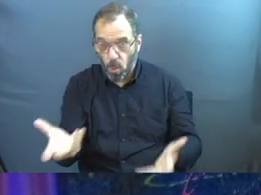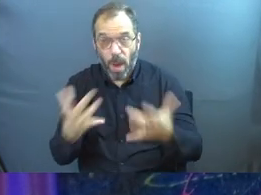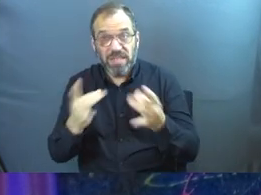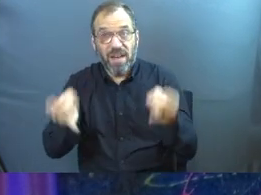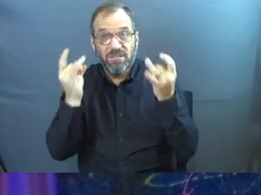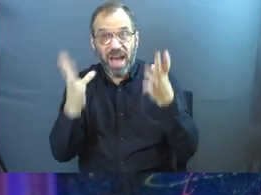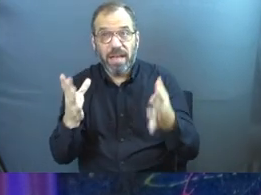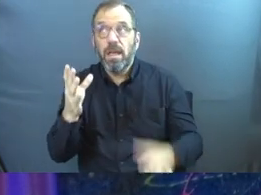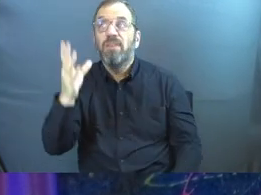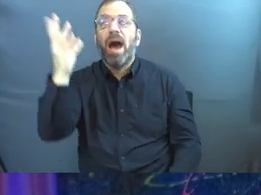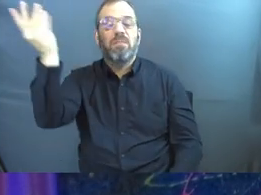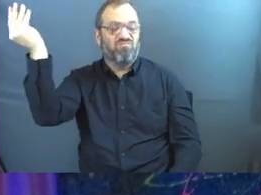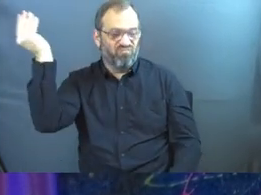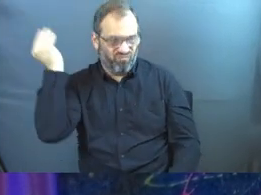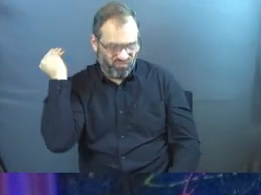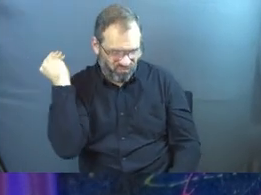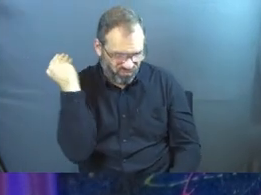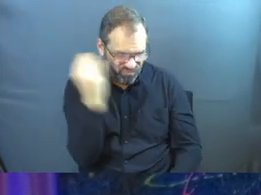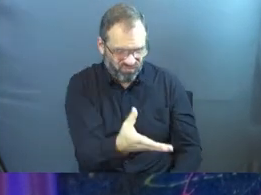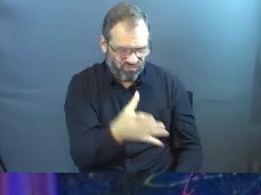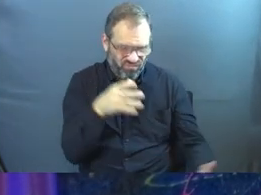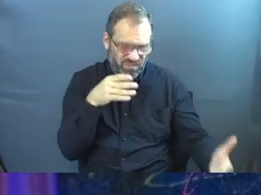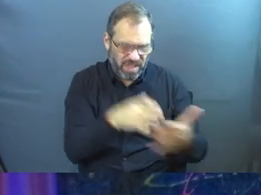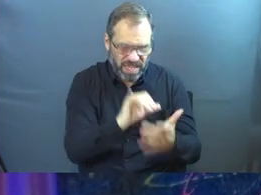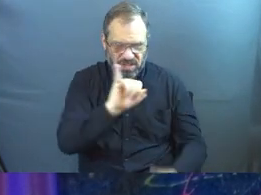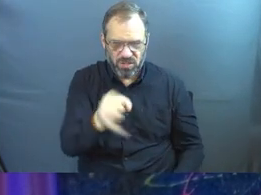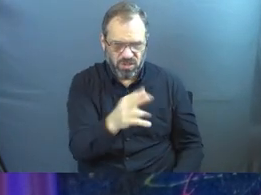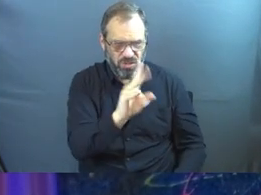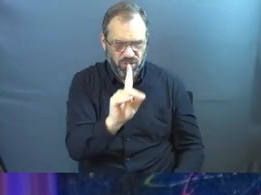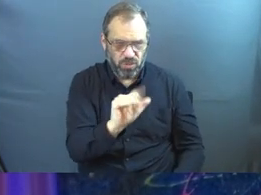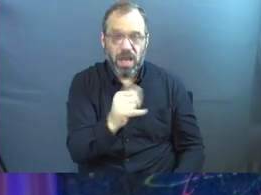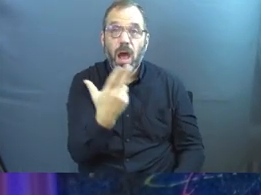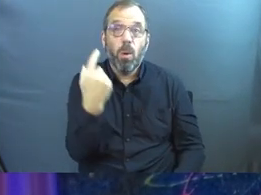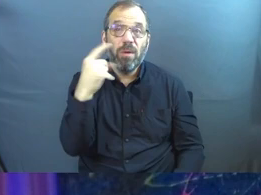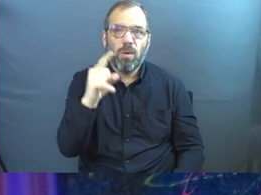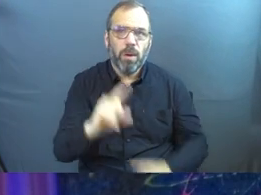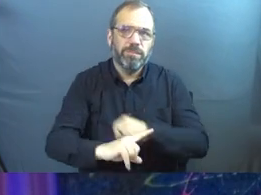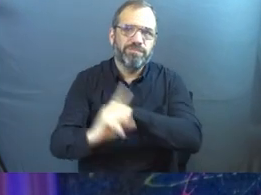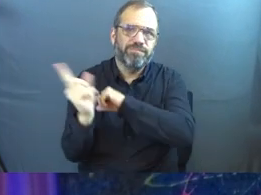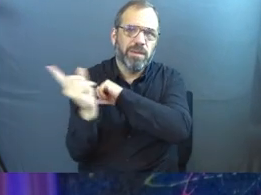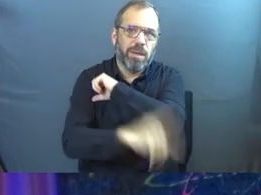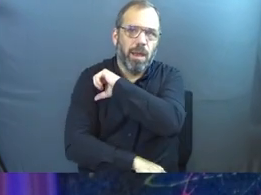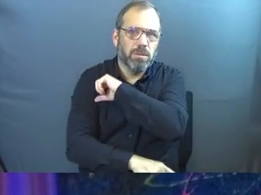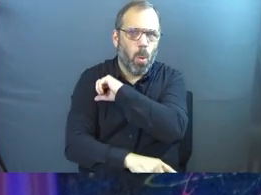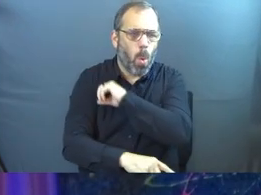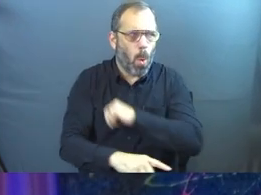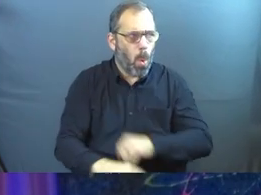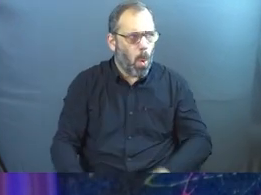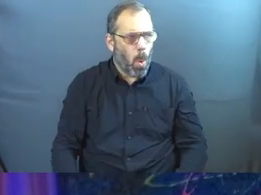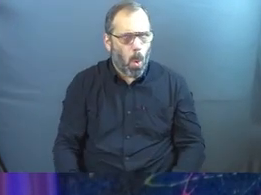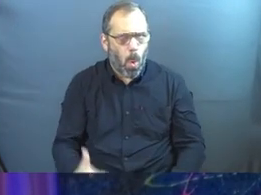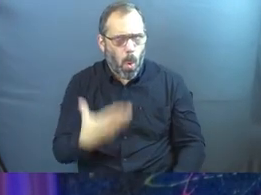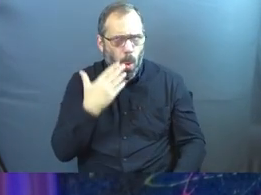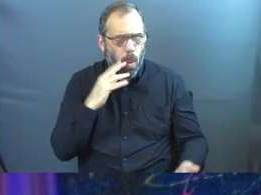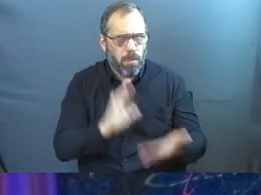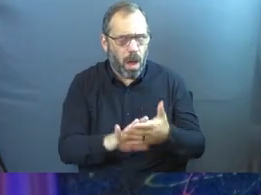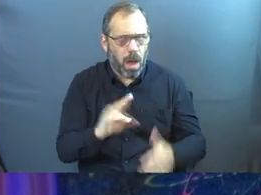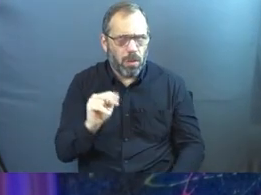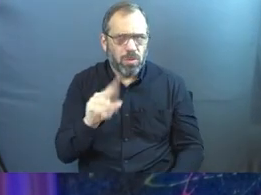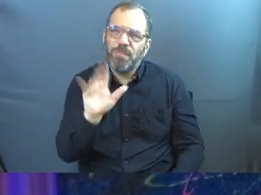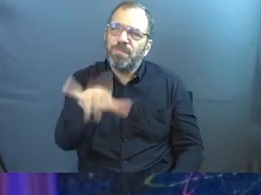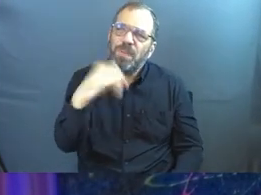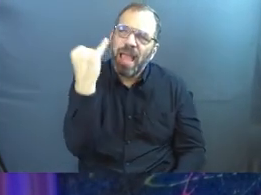violence. I'm going to bring violence against them as their consequence. It's brutal news. Could you